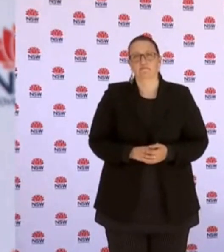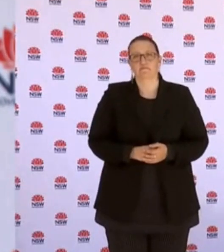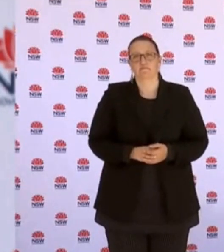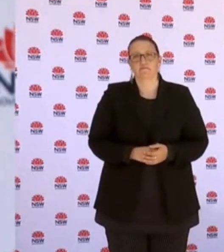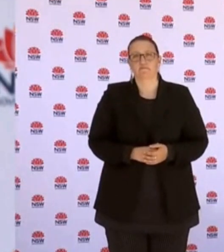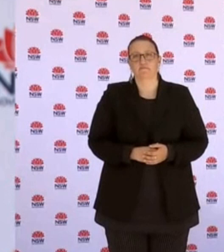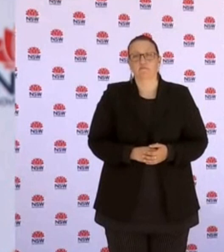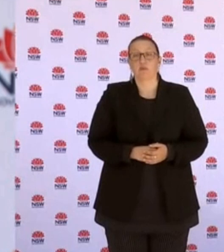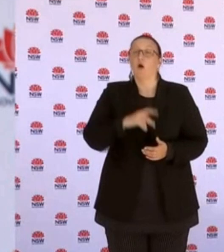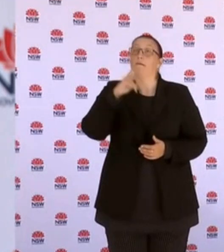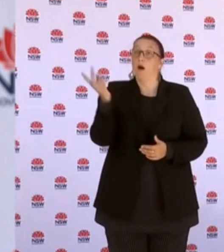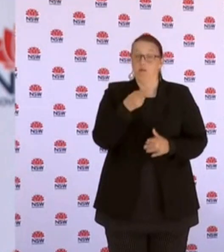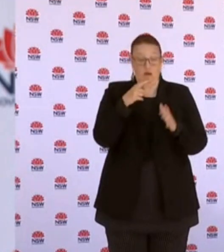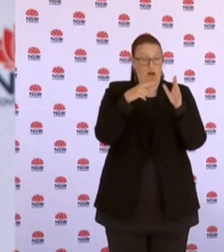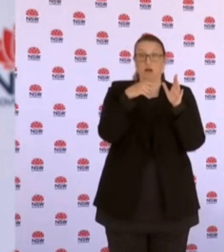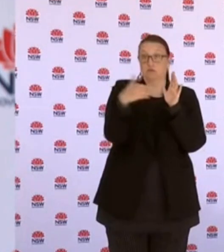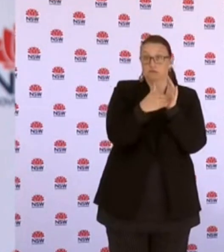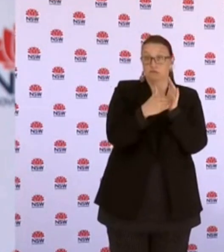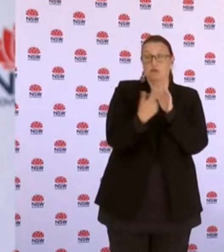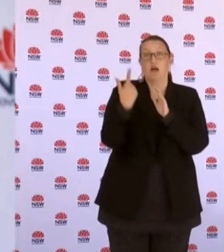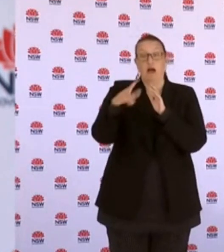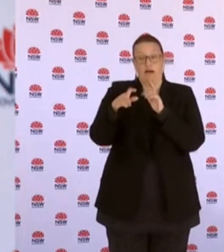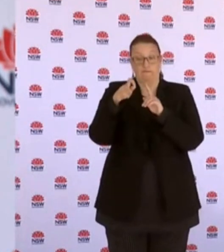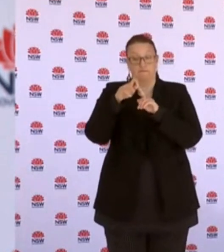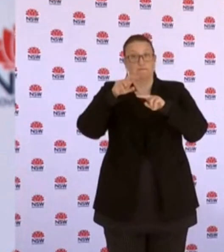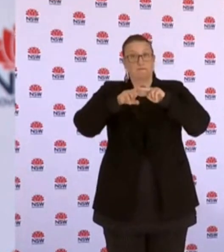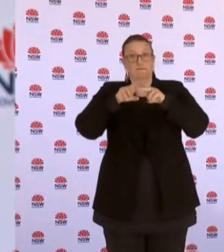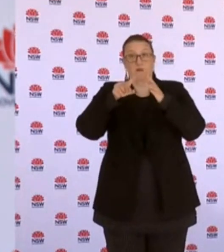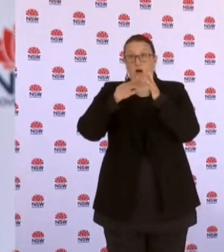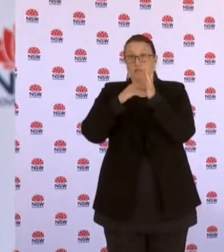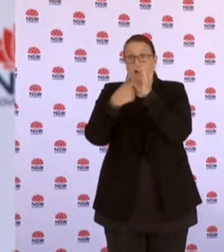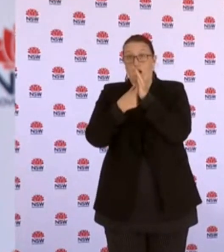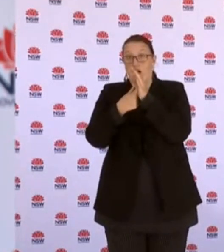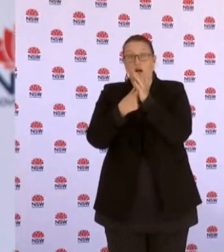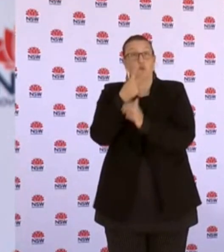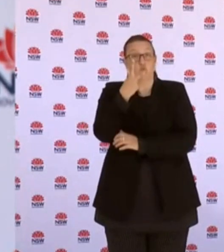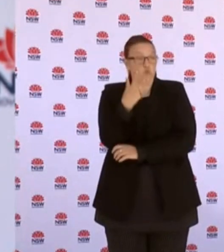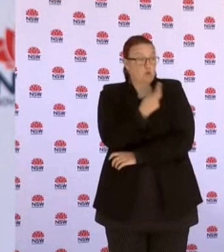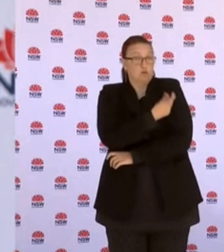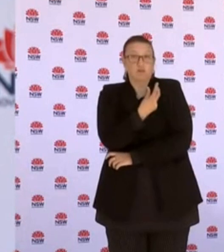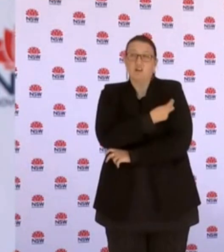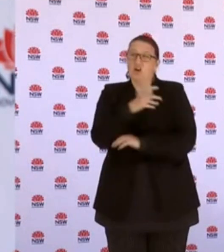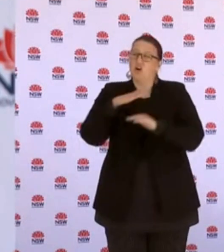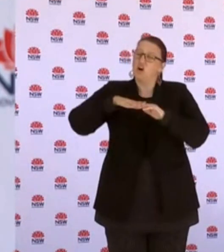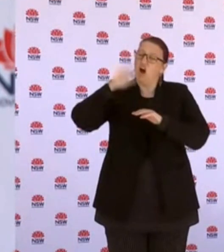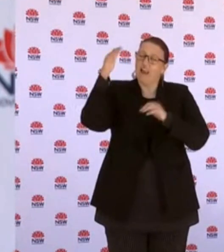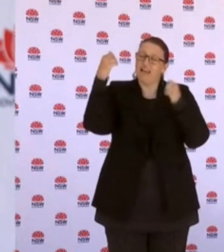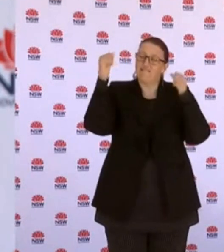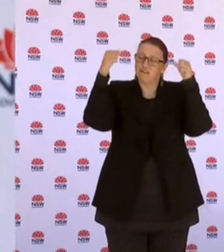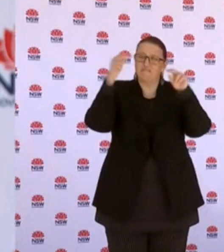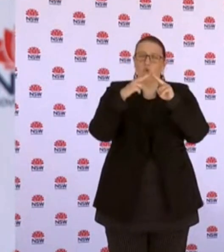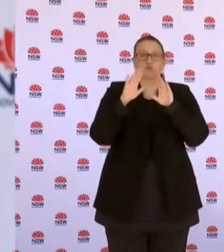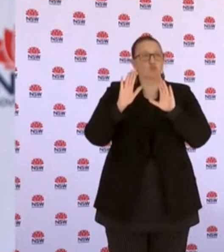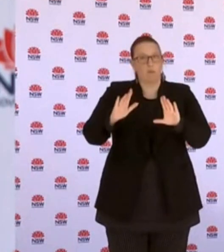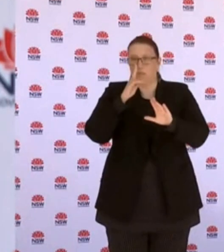vaccine and the Pfizer vaccine are highly effective in preventing hospitalisation and death. In terms of